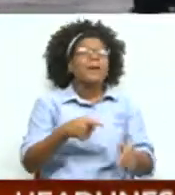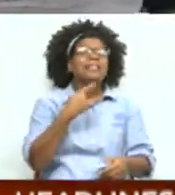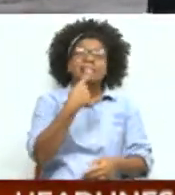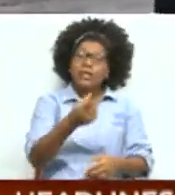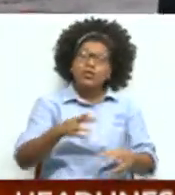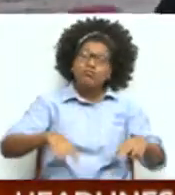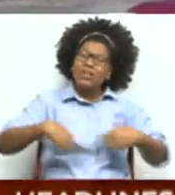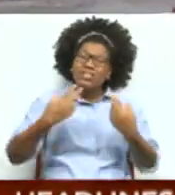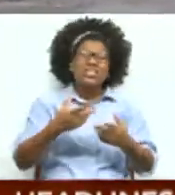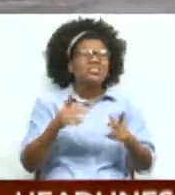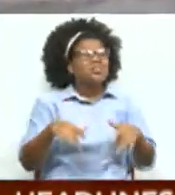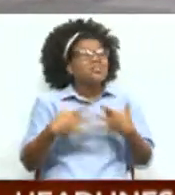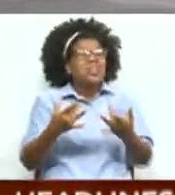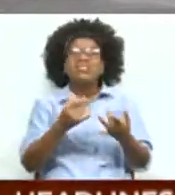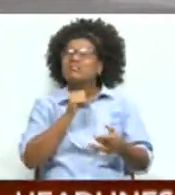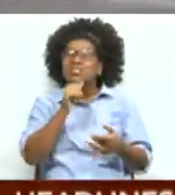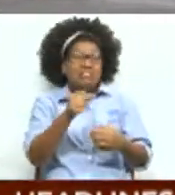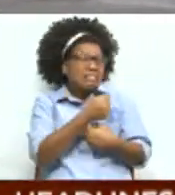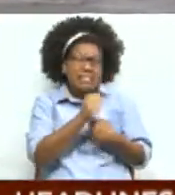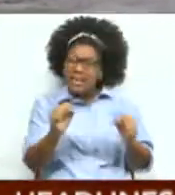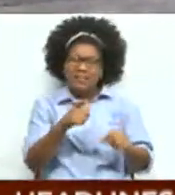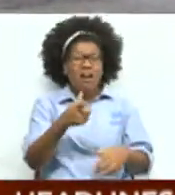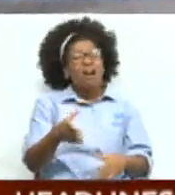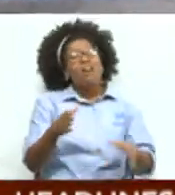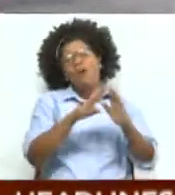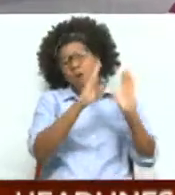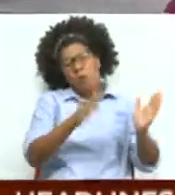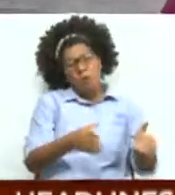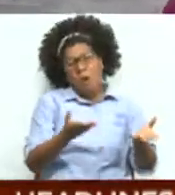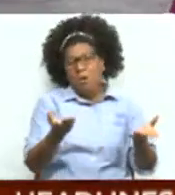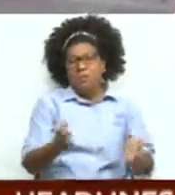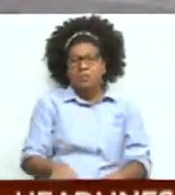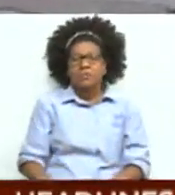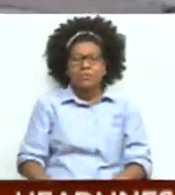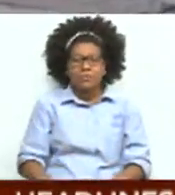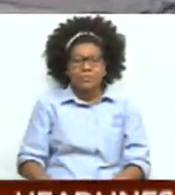in their own homes. Carissa Lee, CNC3 News.